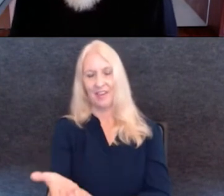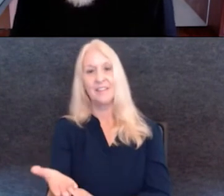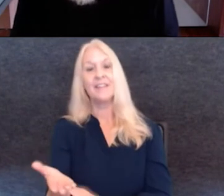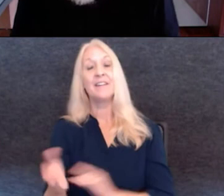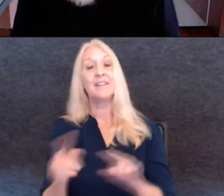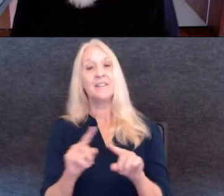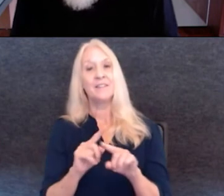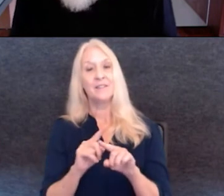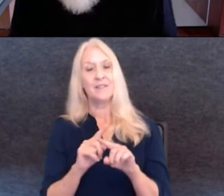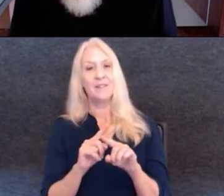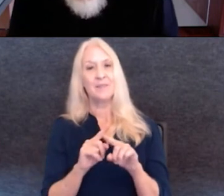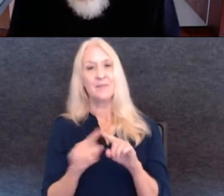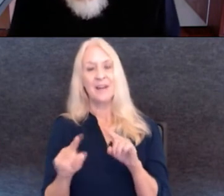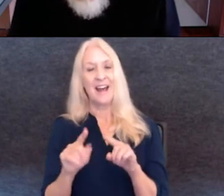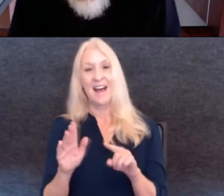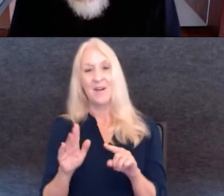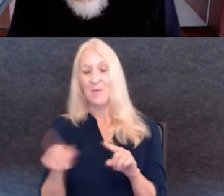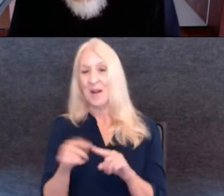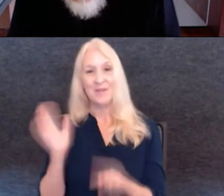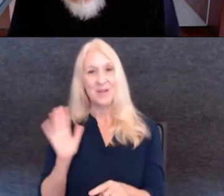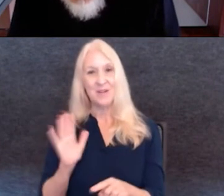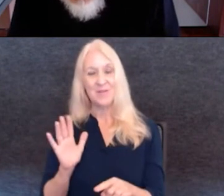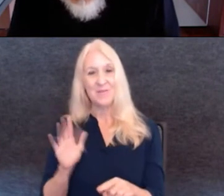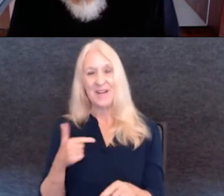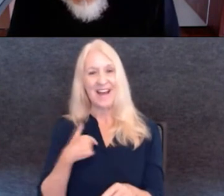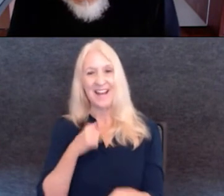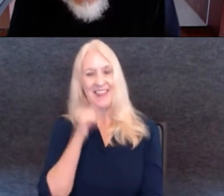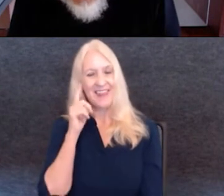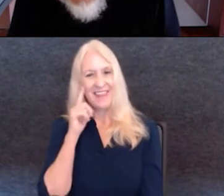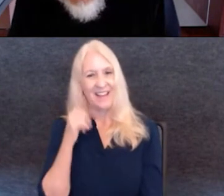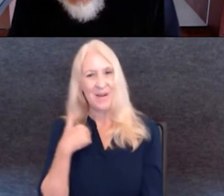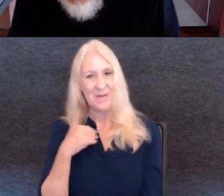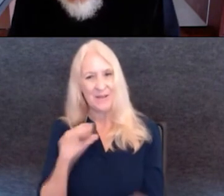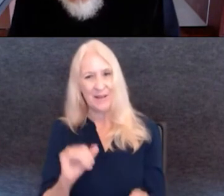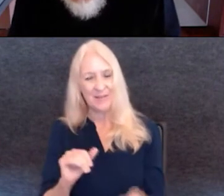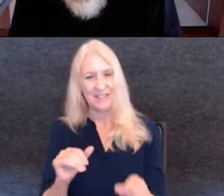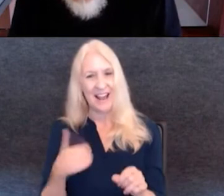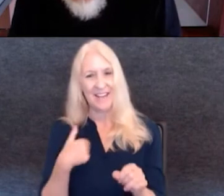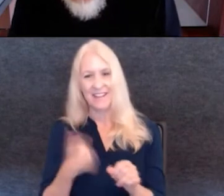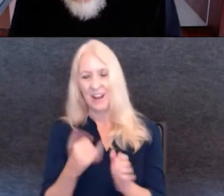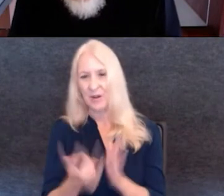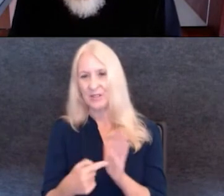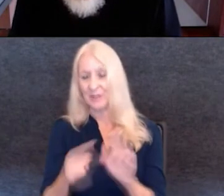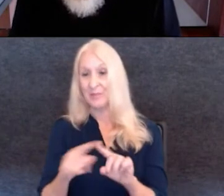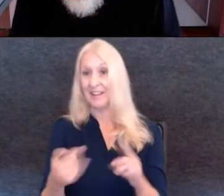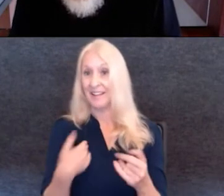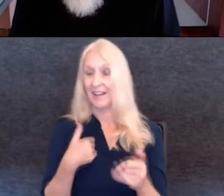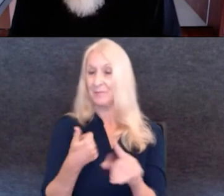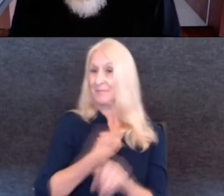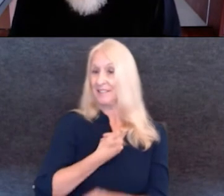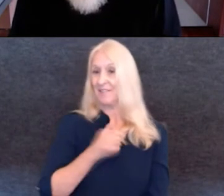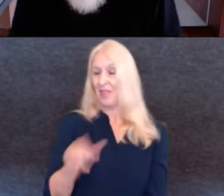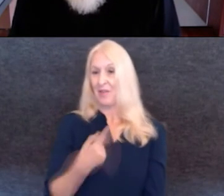consider that Can I would get students that now he has a solo exhibition there. That's incredible. Yeah. So